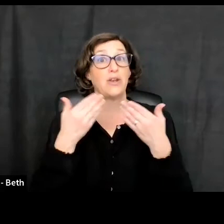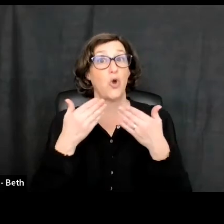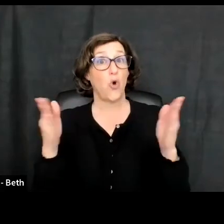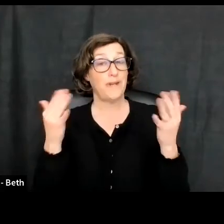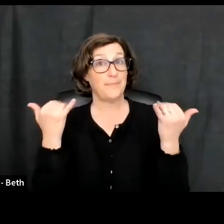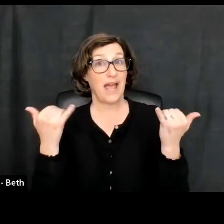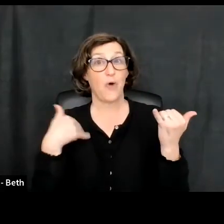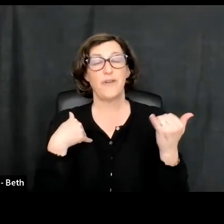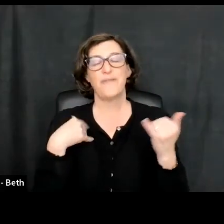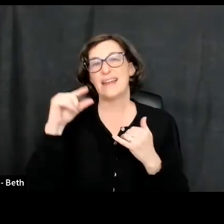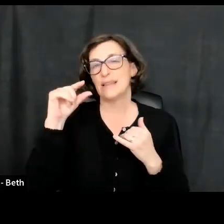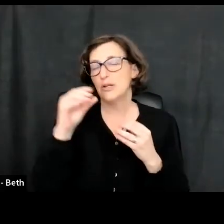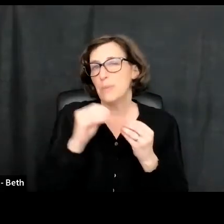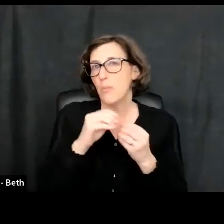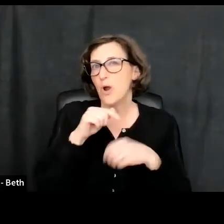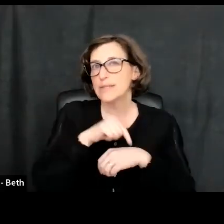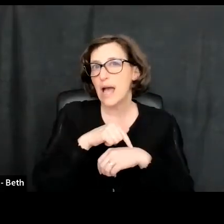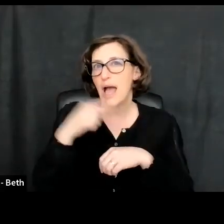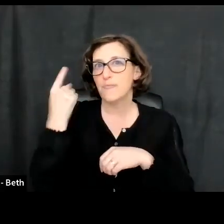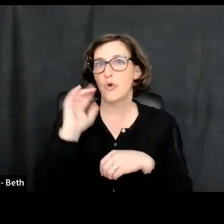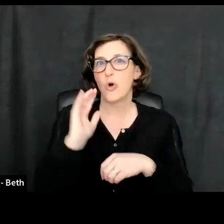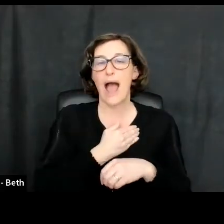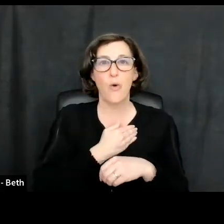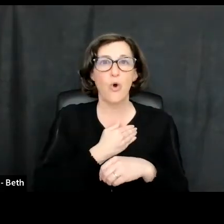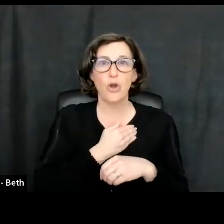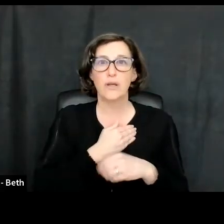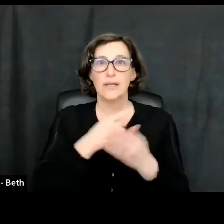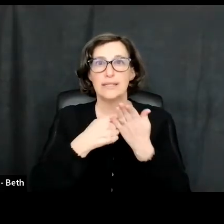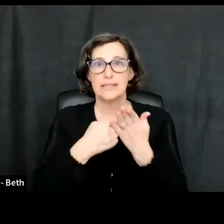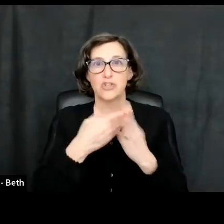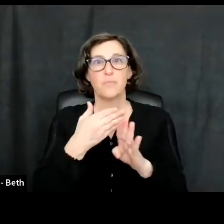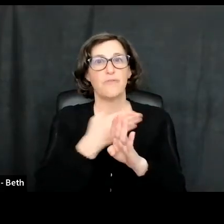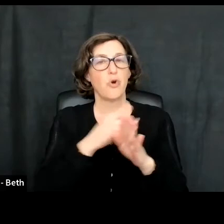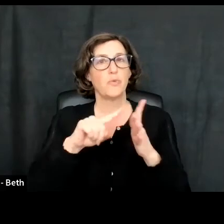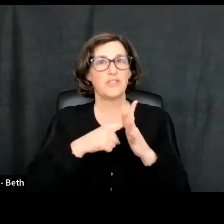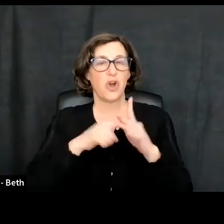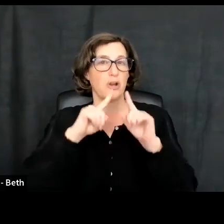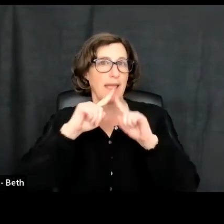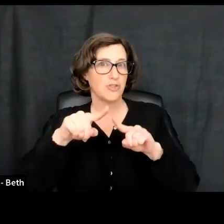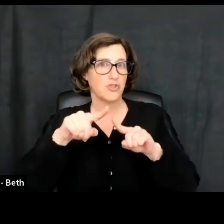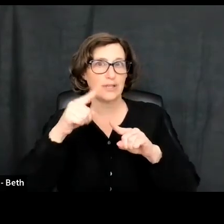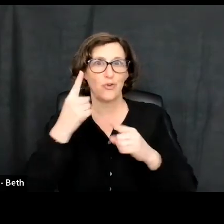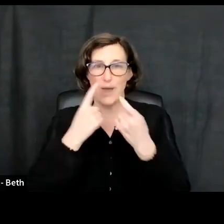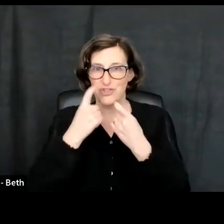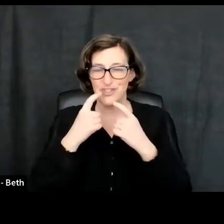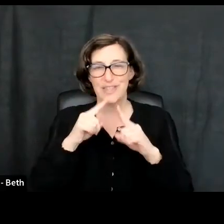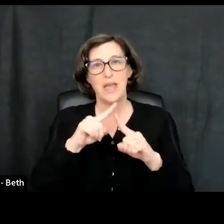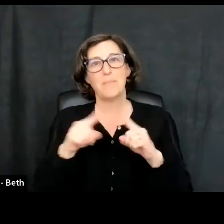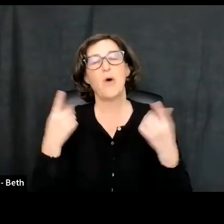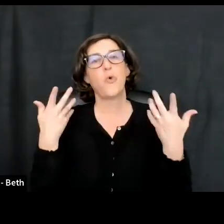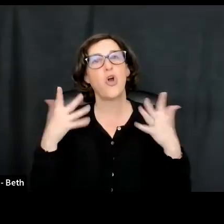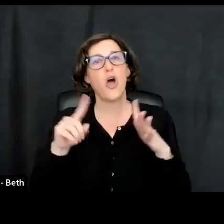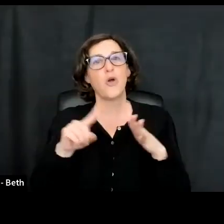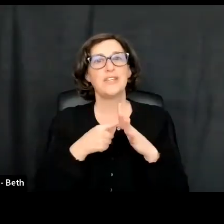know, we've got a little bit more time for our individual discussion before we open up to audience questions, but we're already starting to